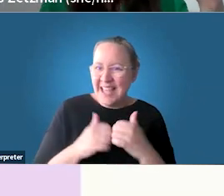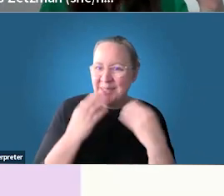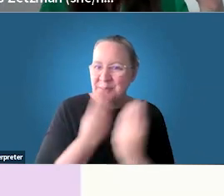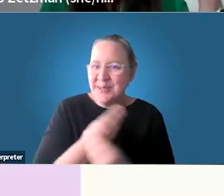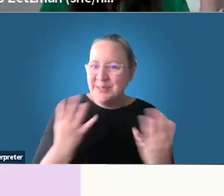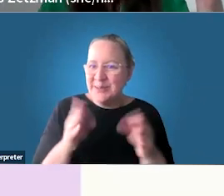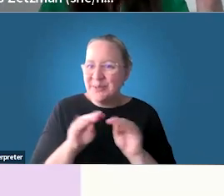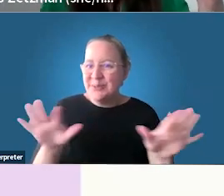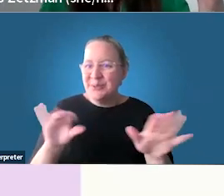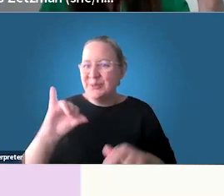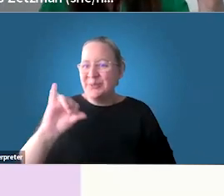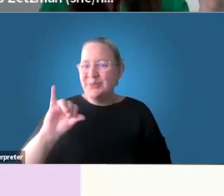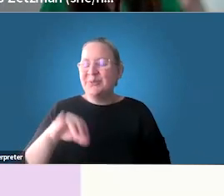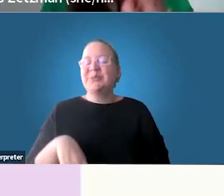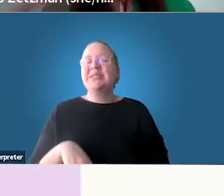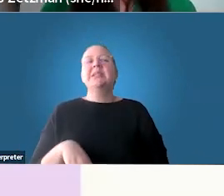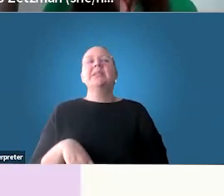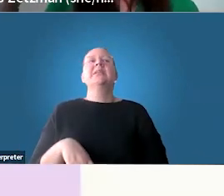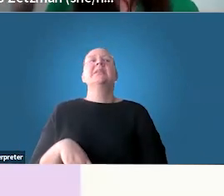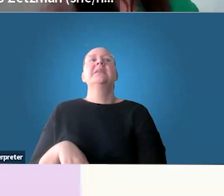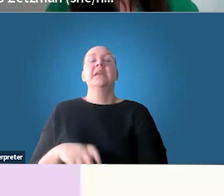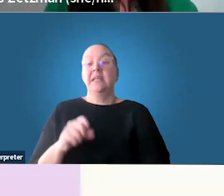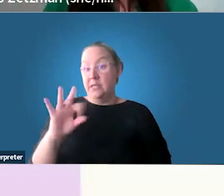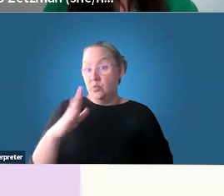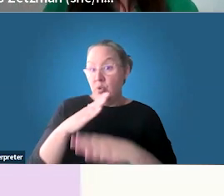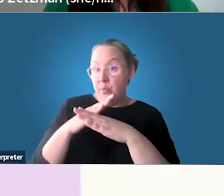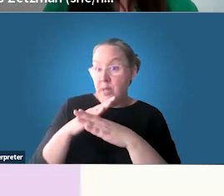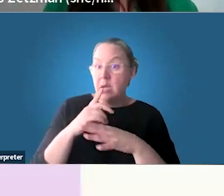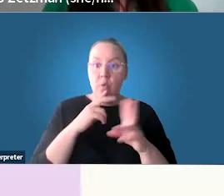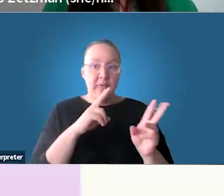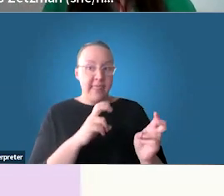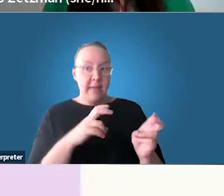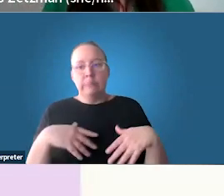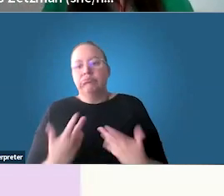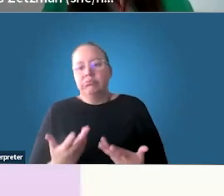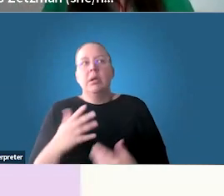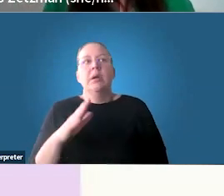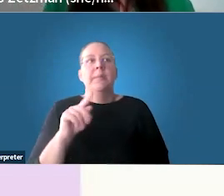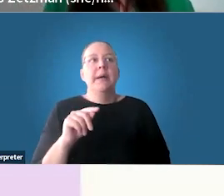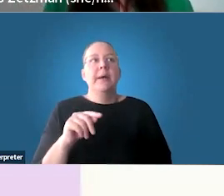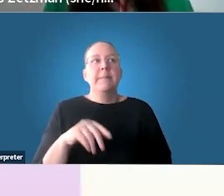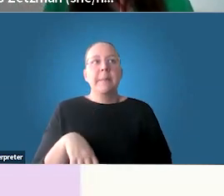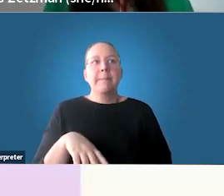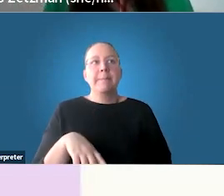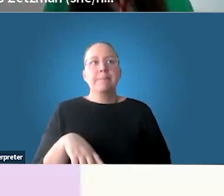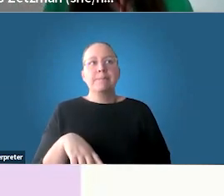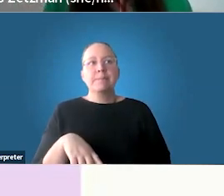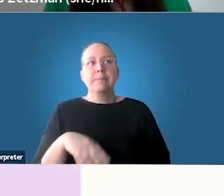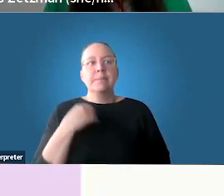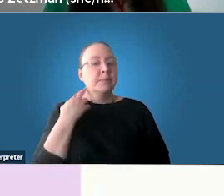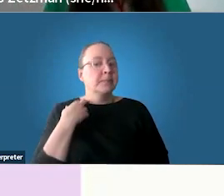the main themes, or with the ones that we want to be seeing out there. And like we said, in policy framing